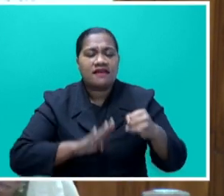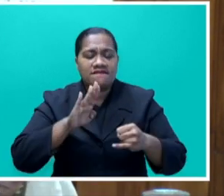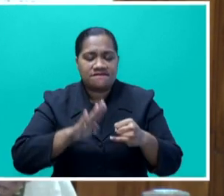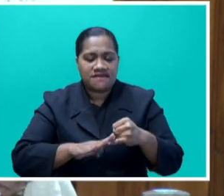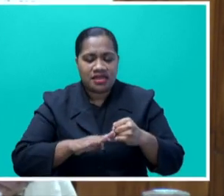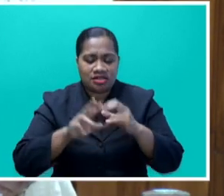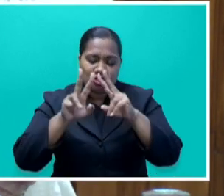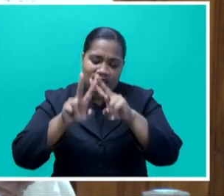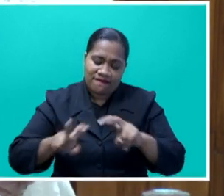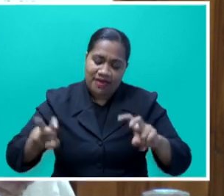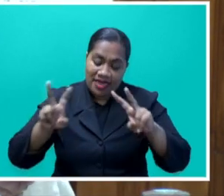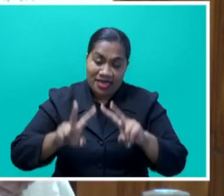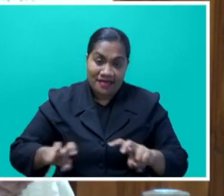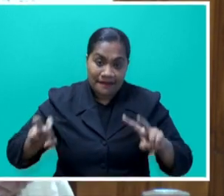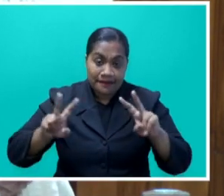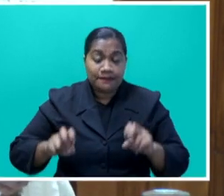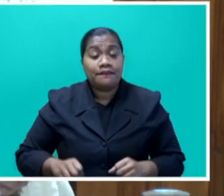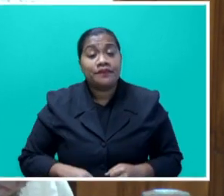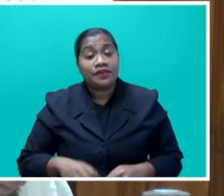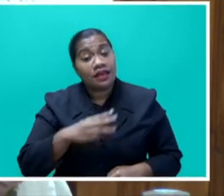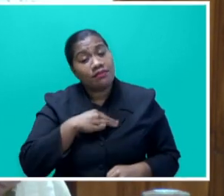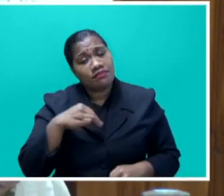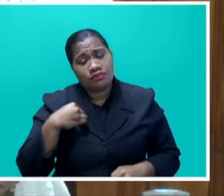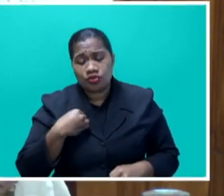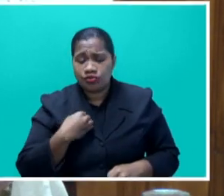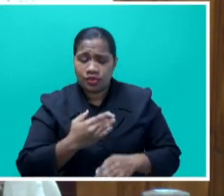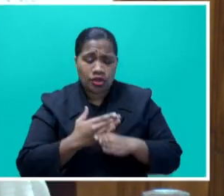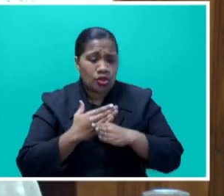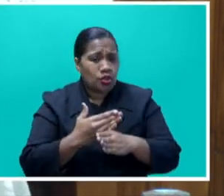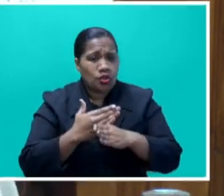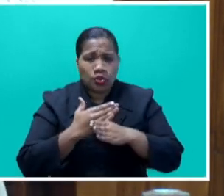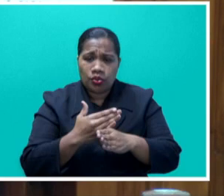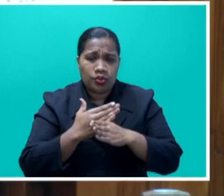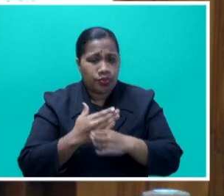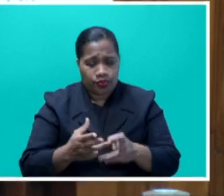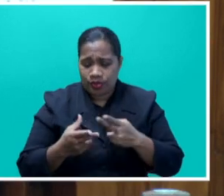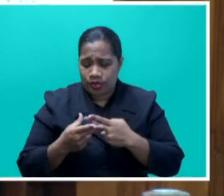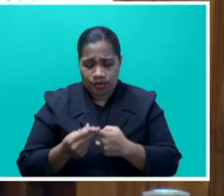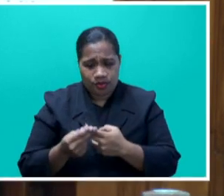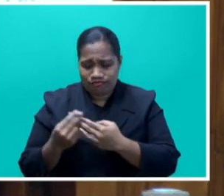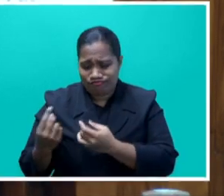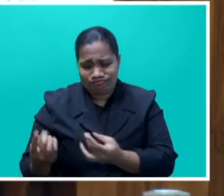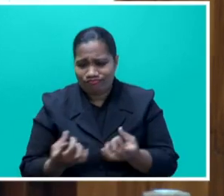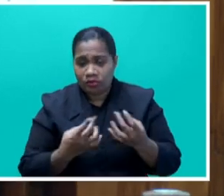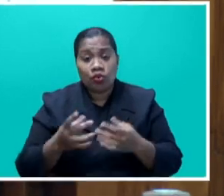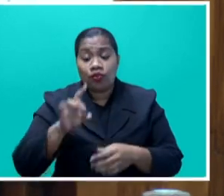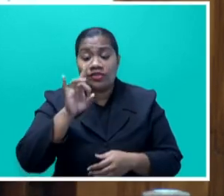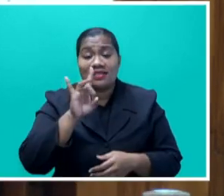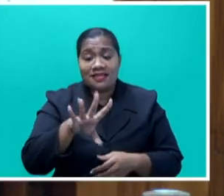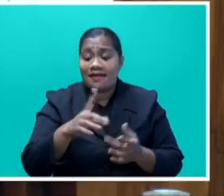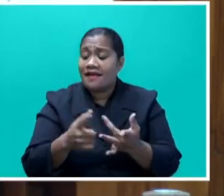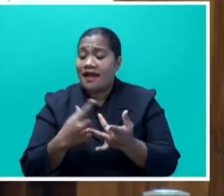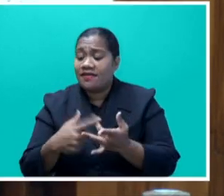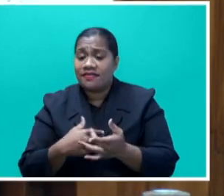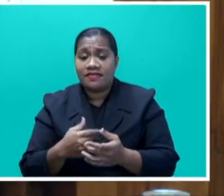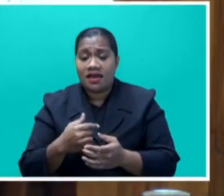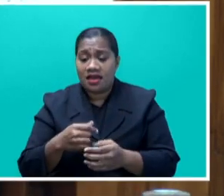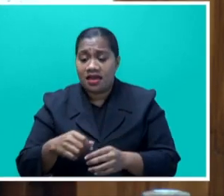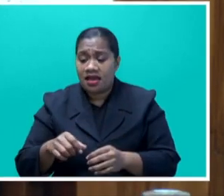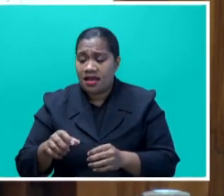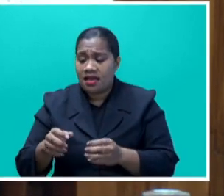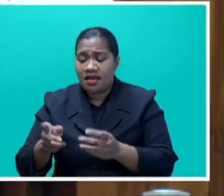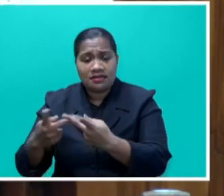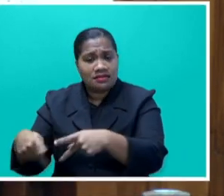Mr. Speaker, sir, the ministry has been working simultaneously on the preparatory work for 10 other settlements. By the end of